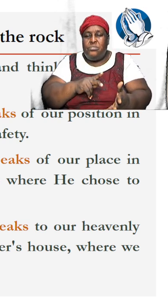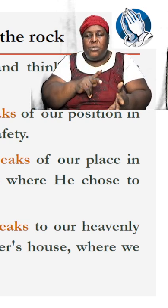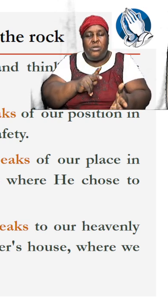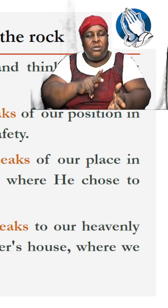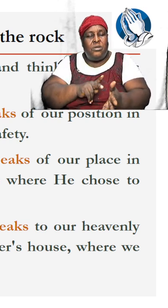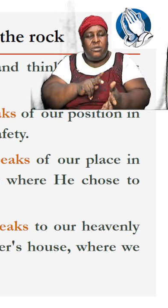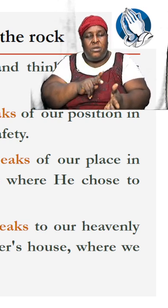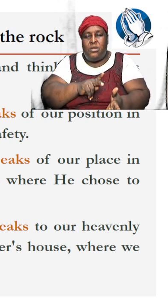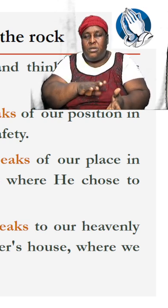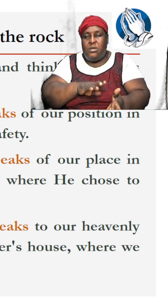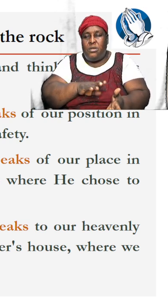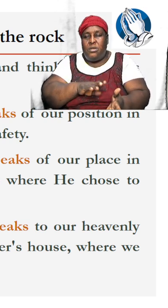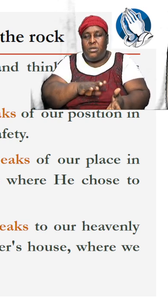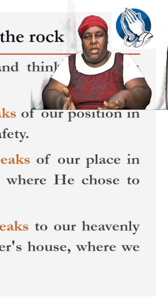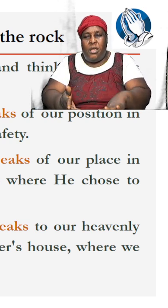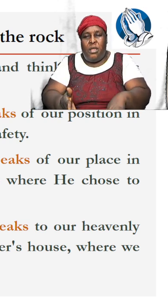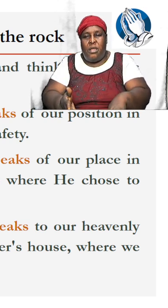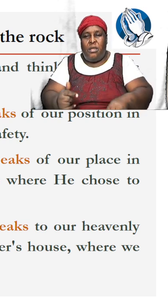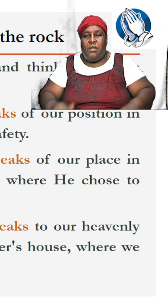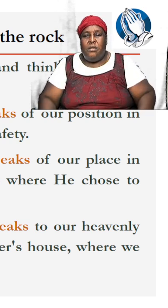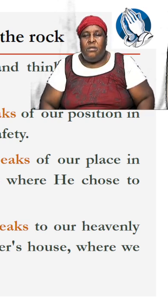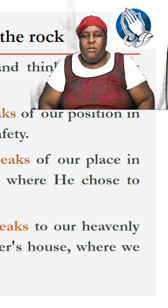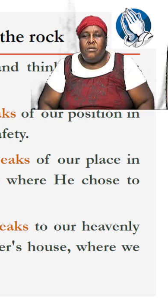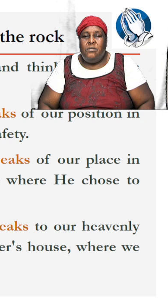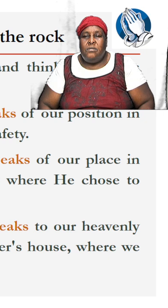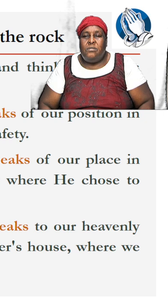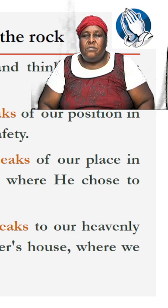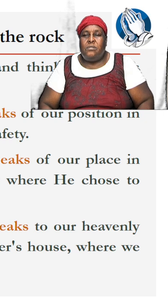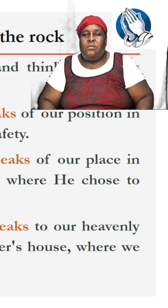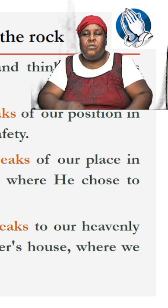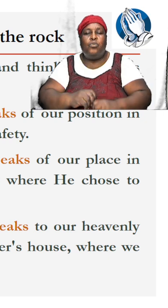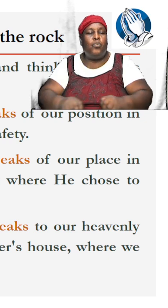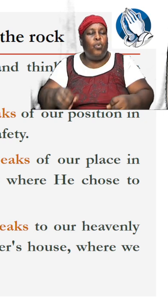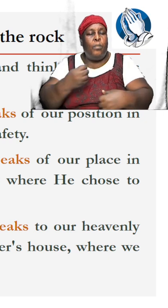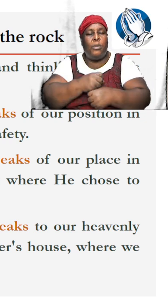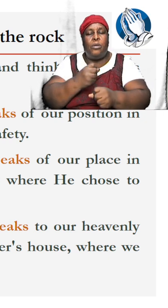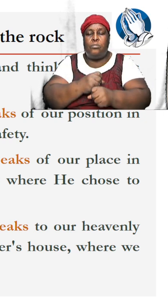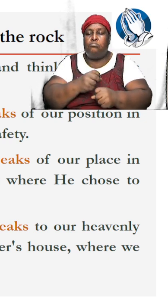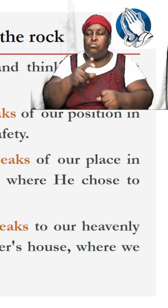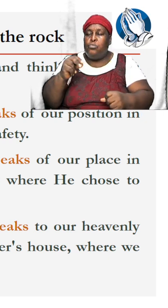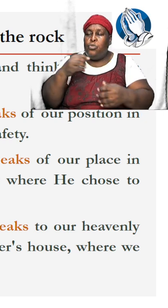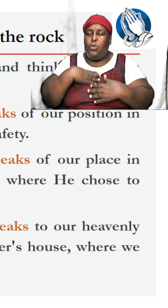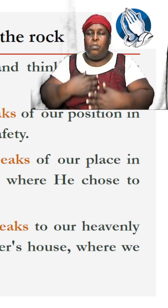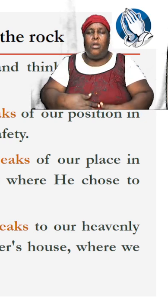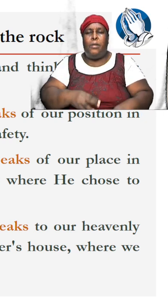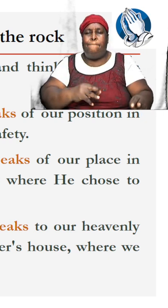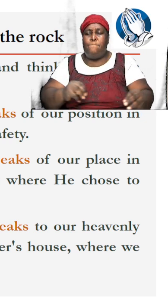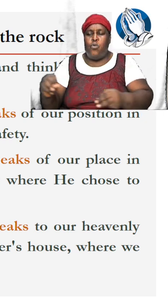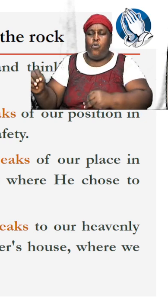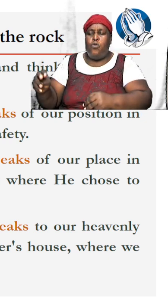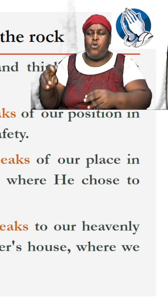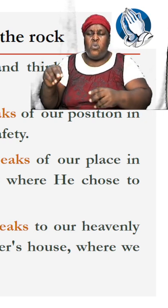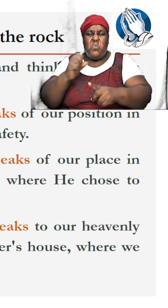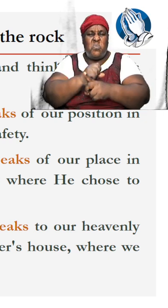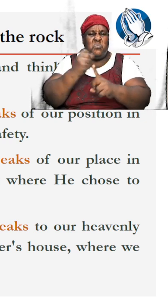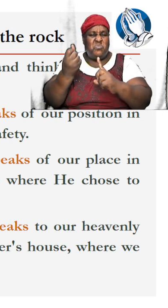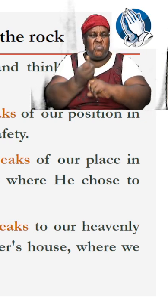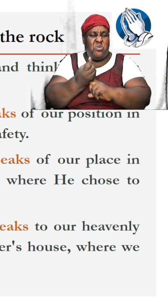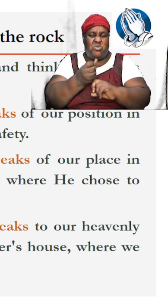you in the rock. I'm here to tell somebody, don't let nobody move you. Don't let no situation rock